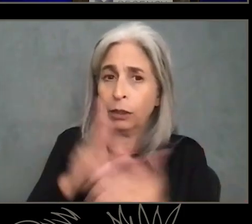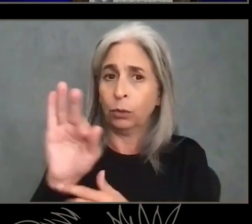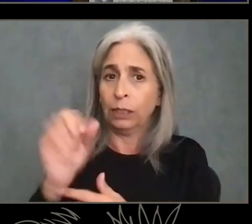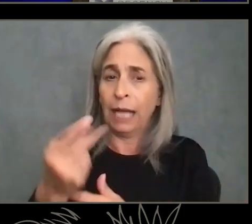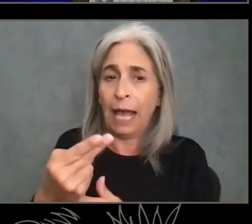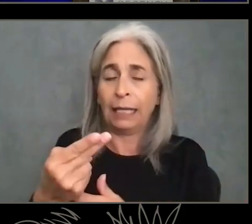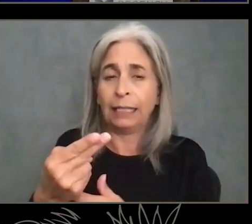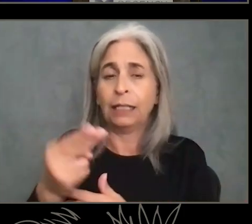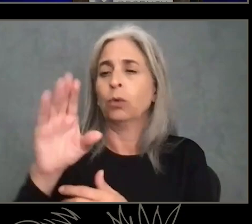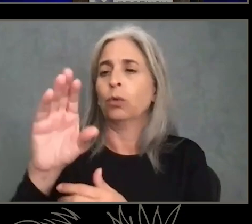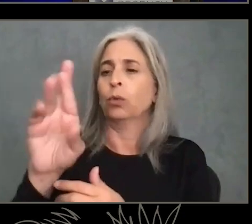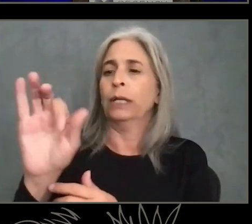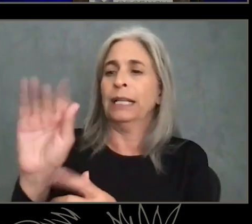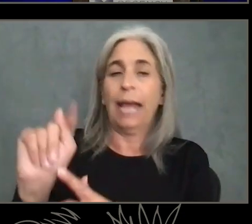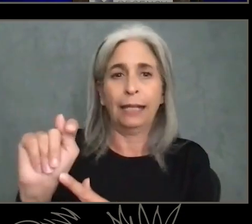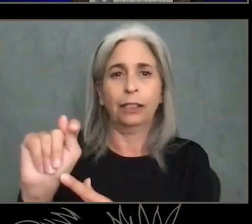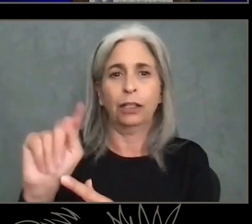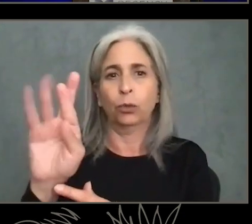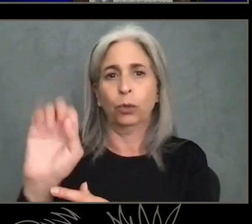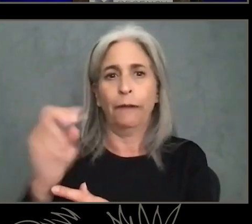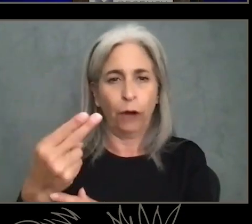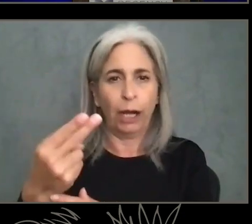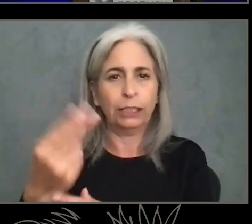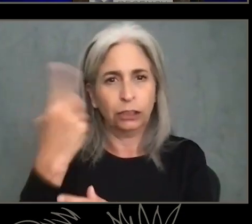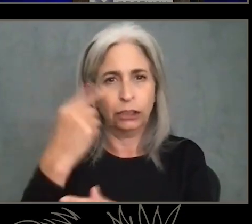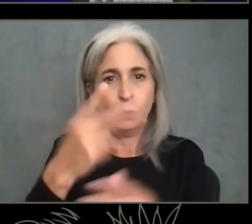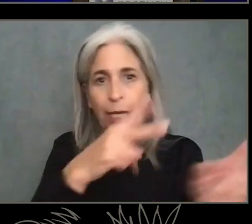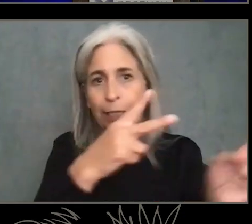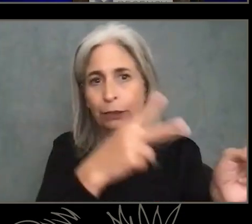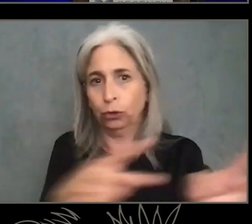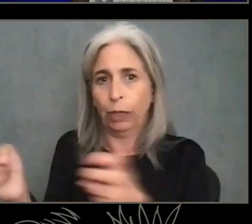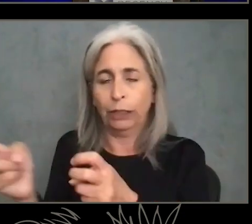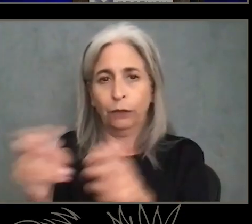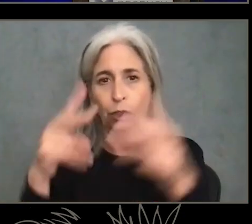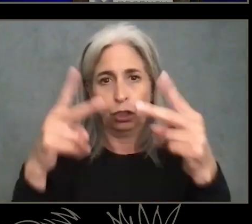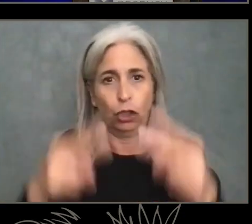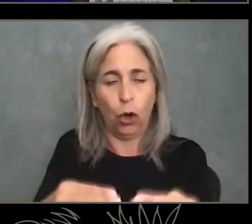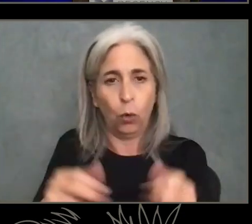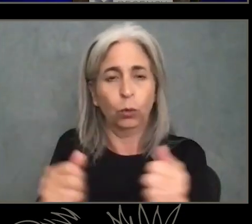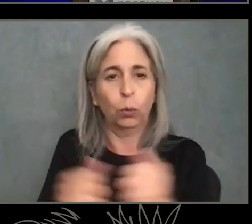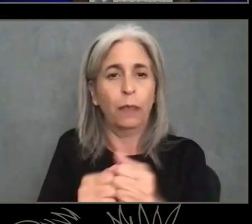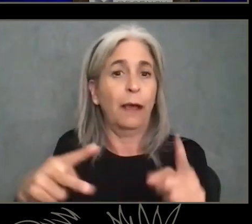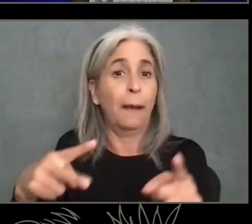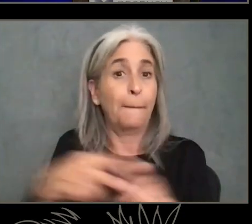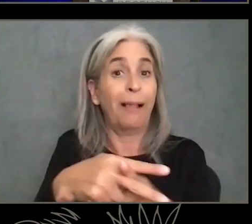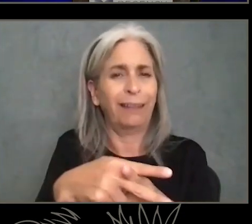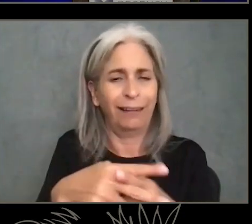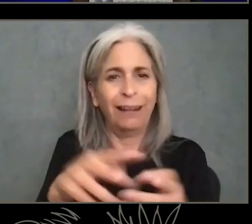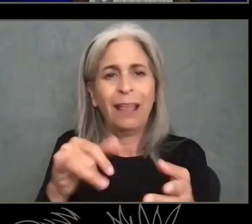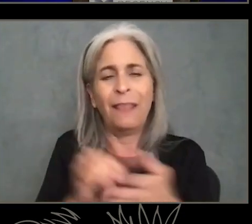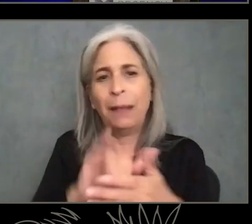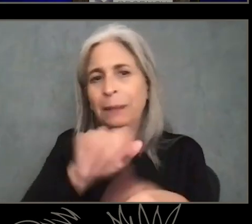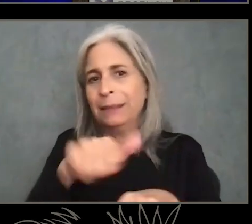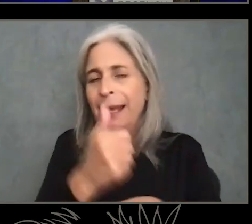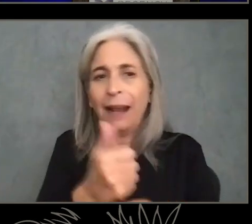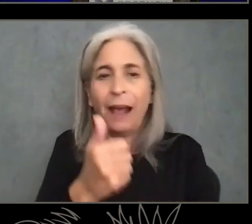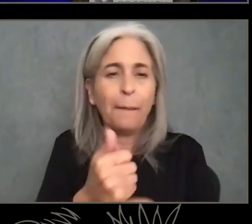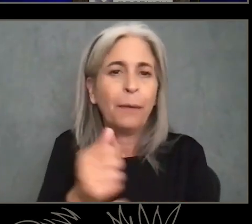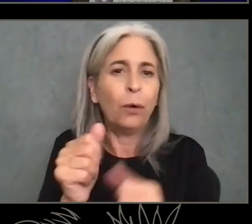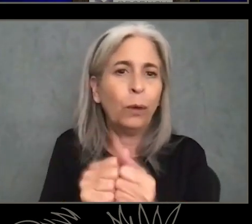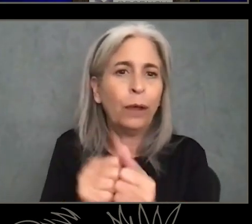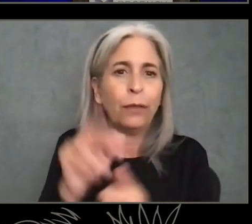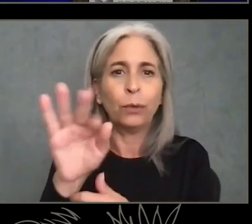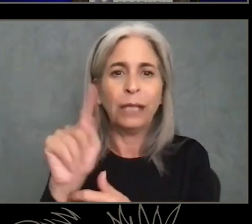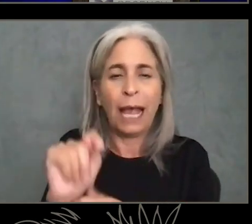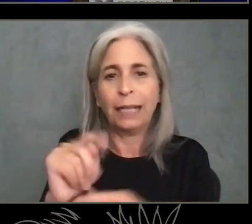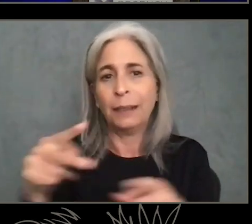for example. That's something that you can transform code with a plugin to do, and that's been implemented, of course, in the